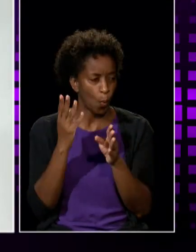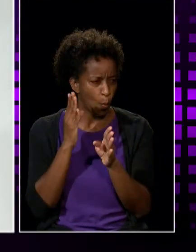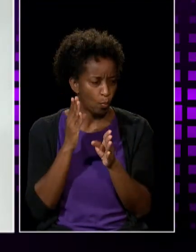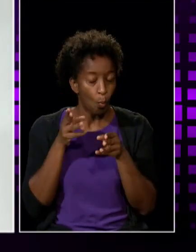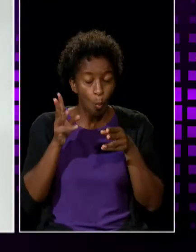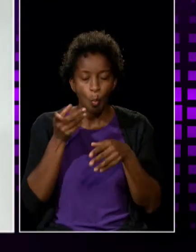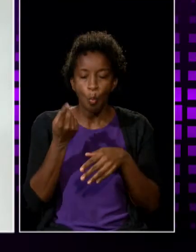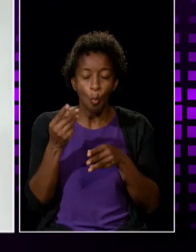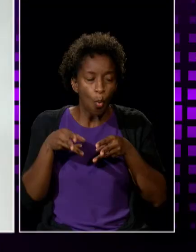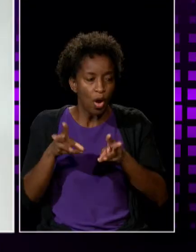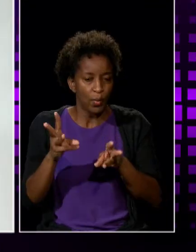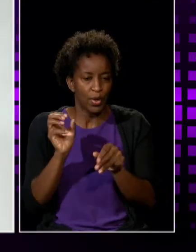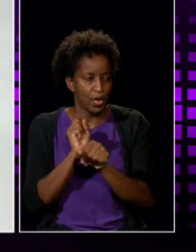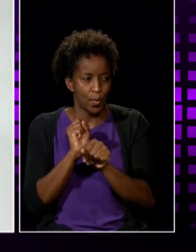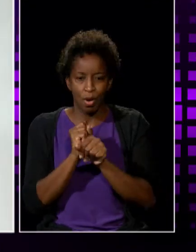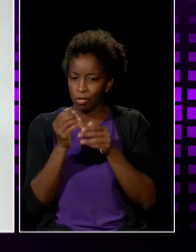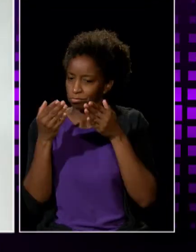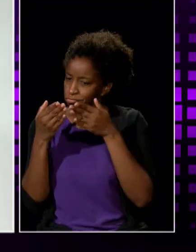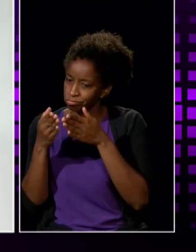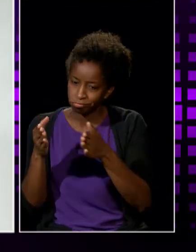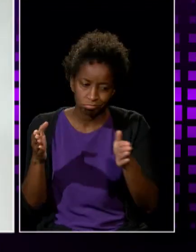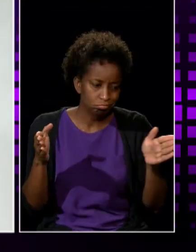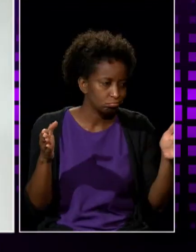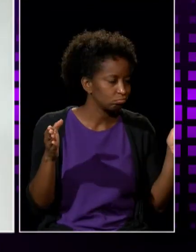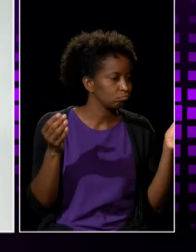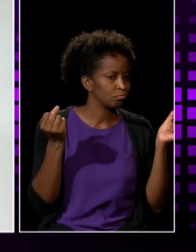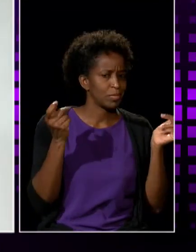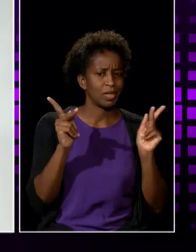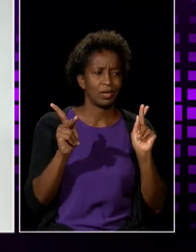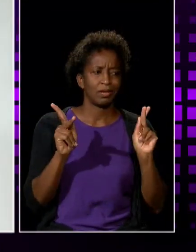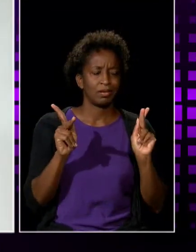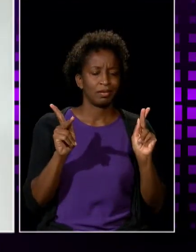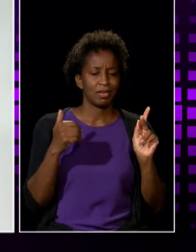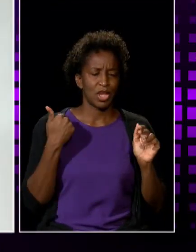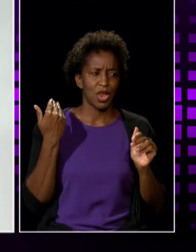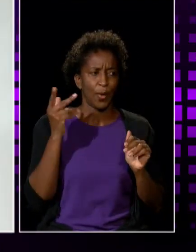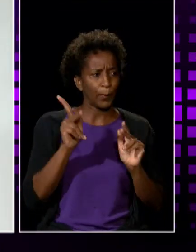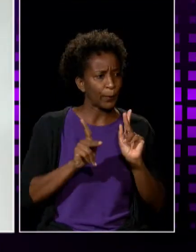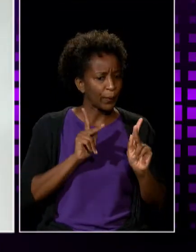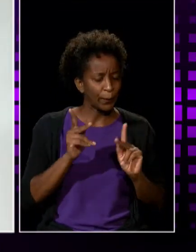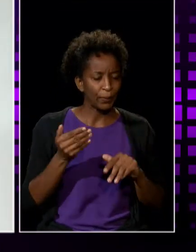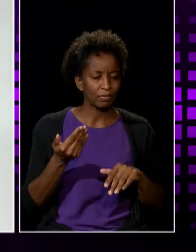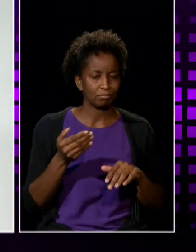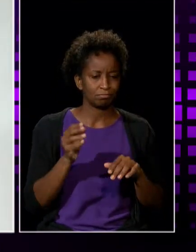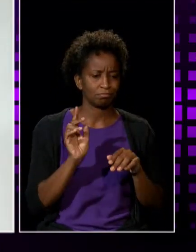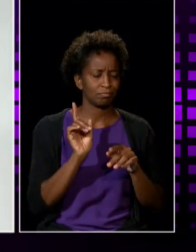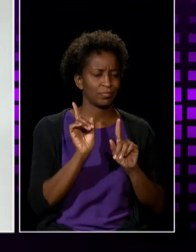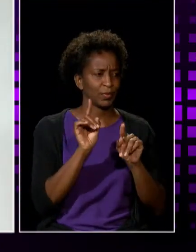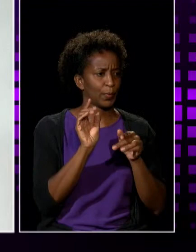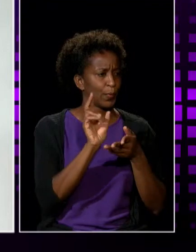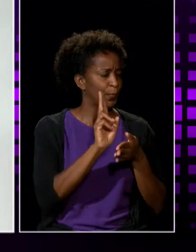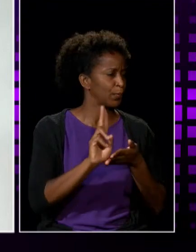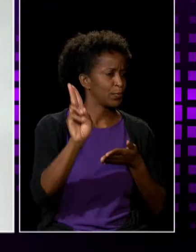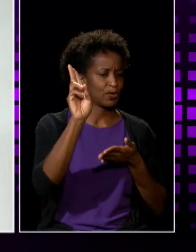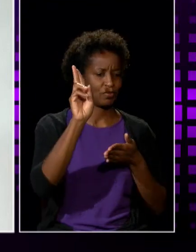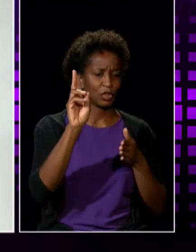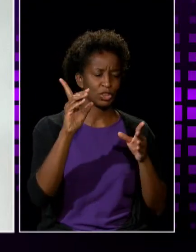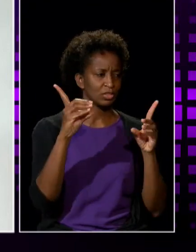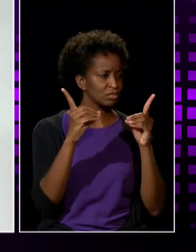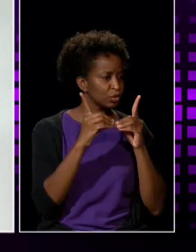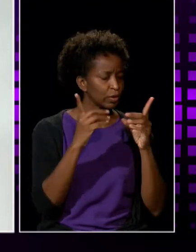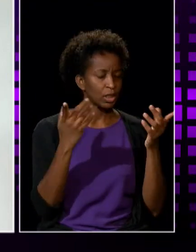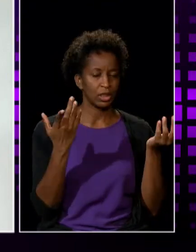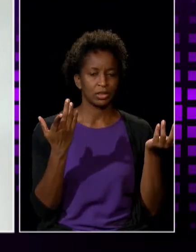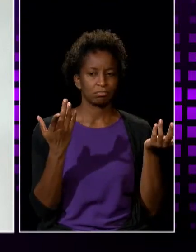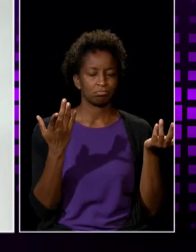have the degrees from the University of the West Indies, but when it's time for them to enter the workforce, surely they can't make use of this gift